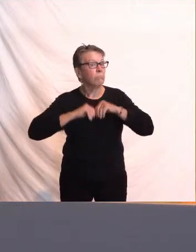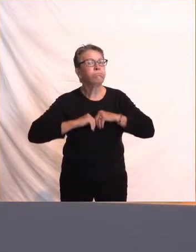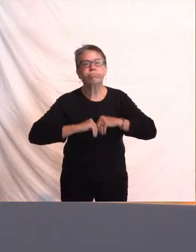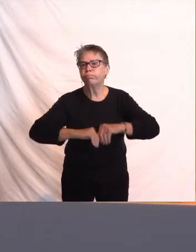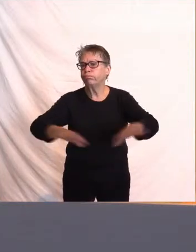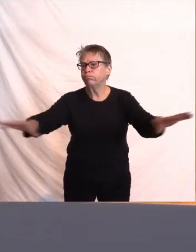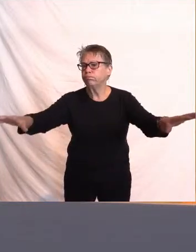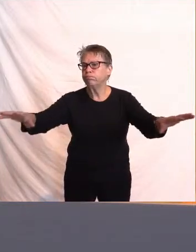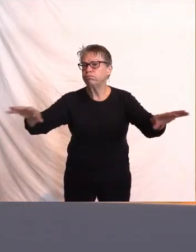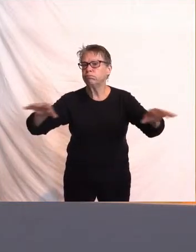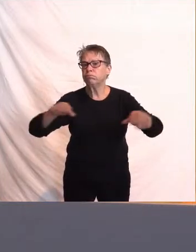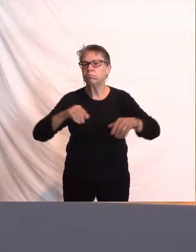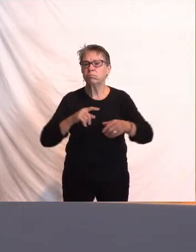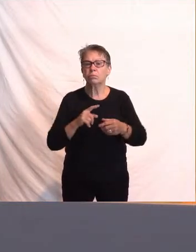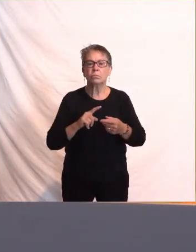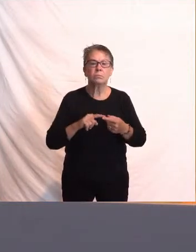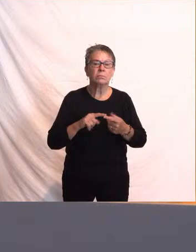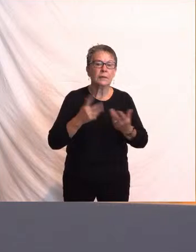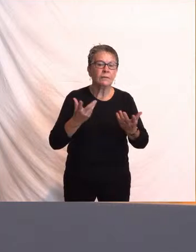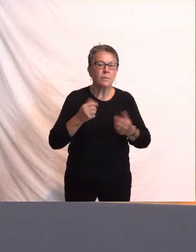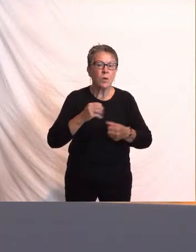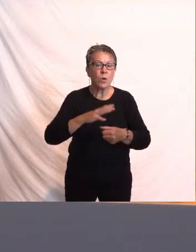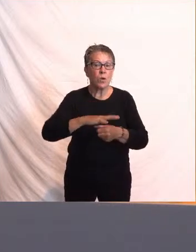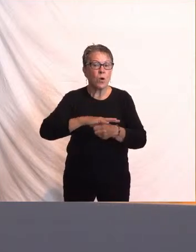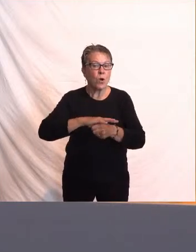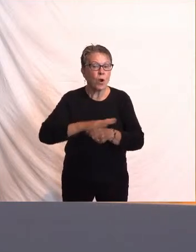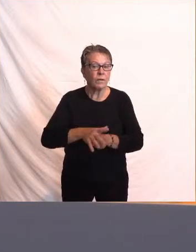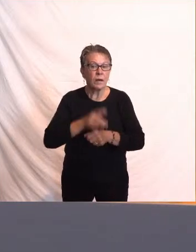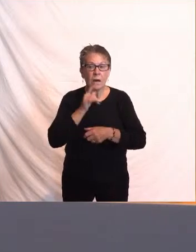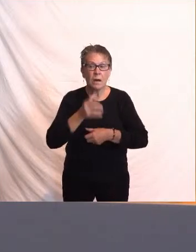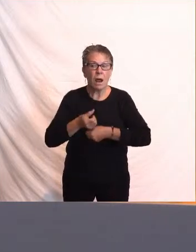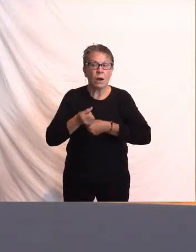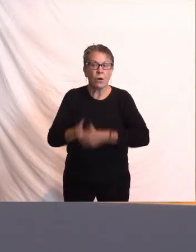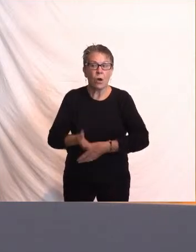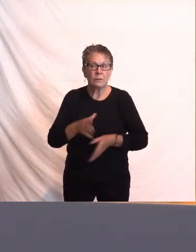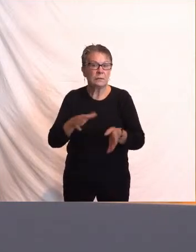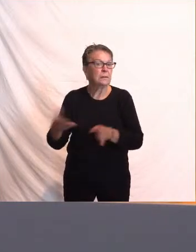So we talk about trying to protect people, starting with there. We talk about vaccination. As